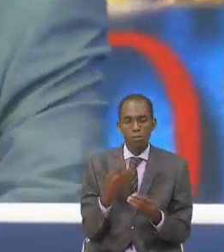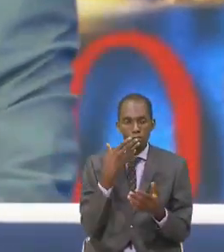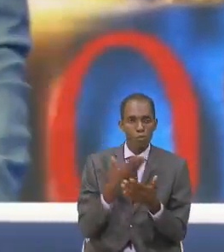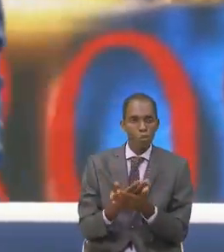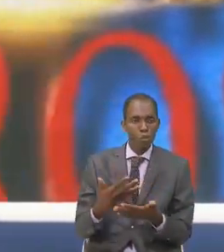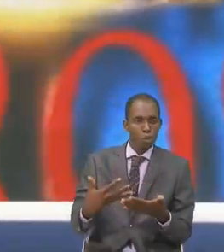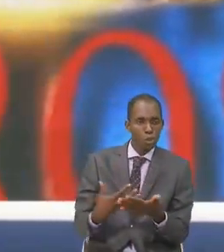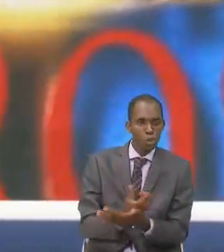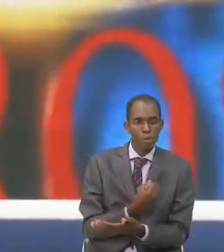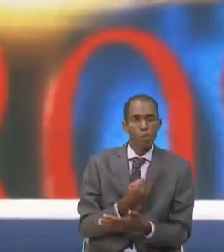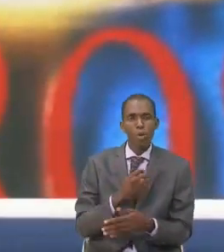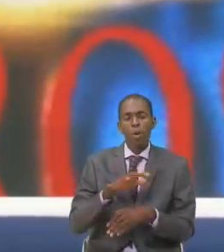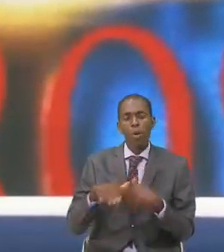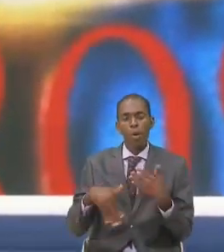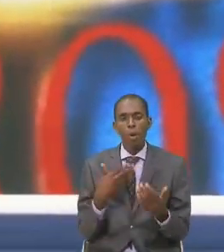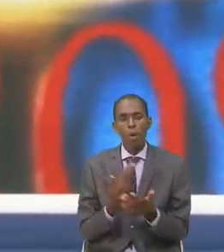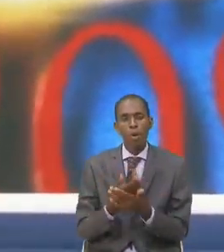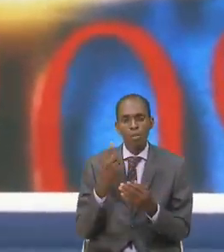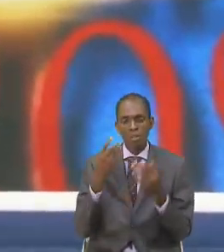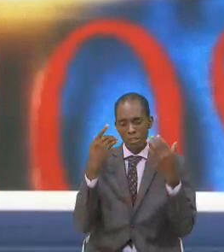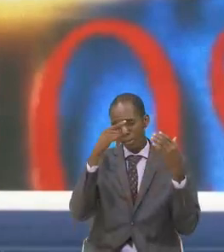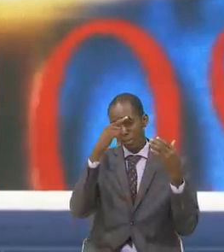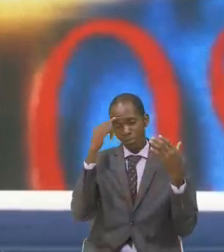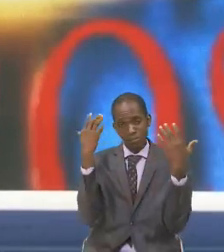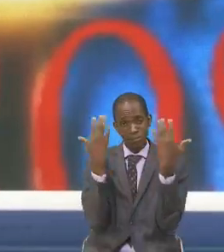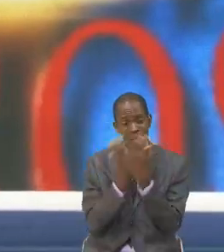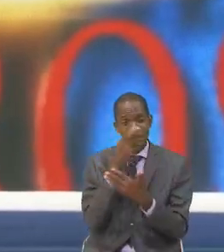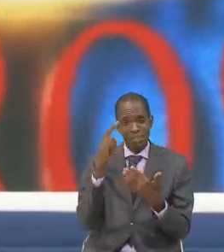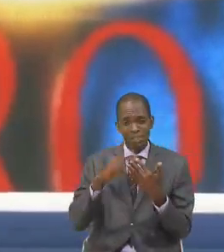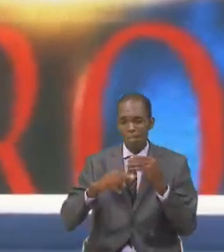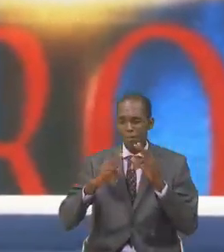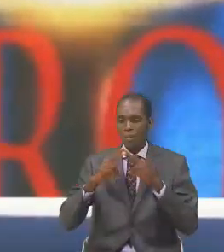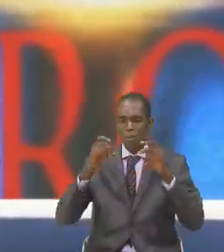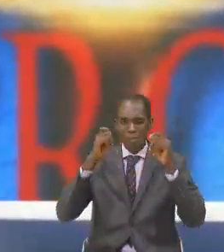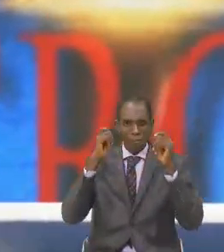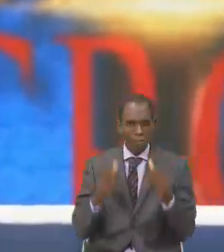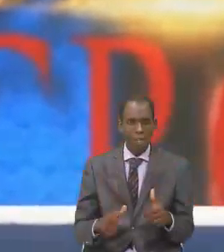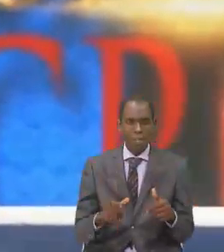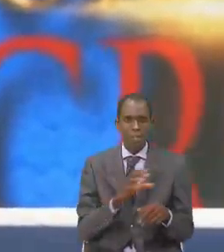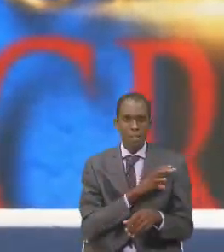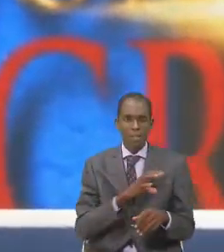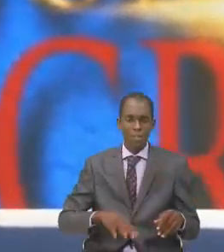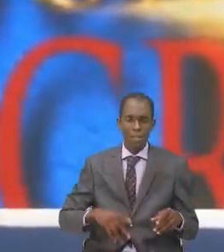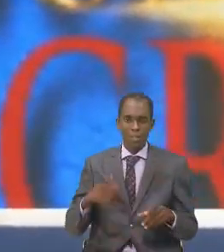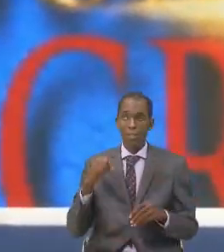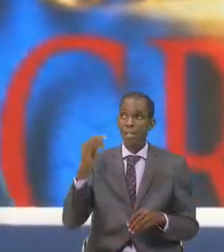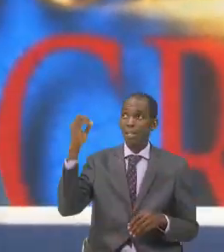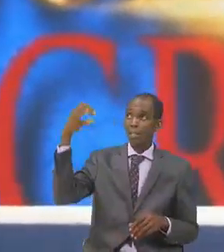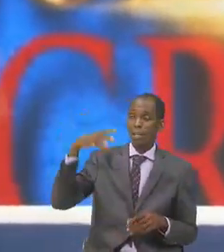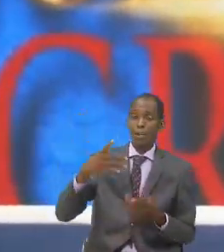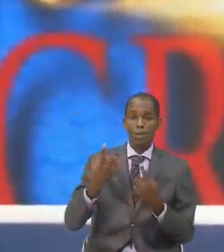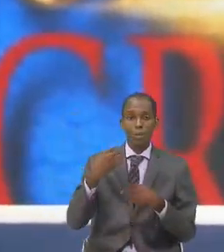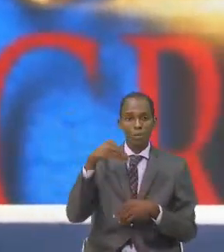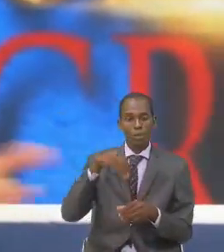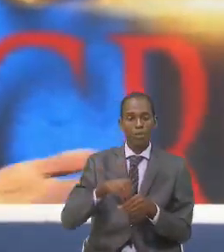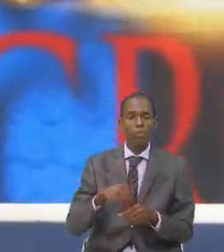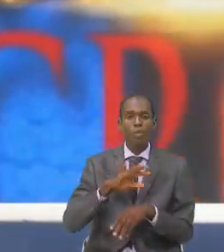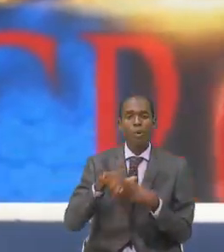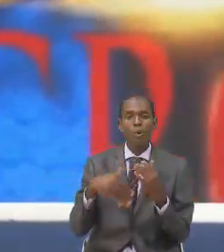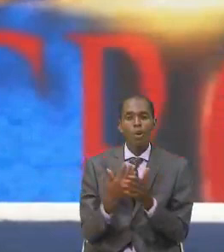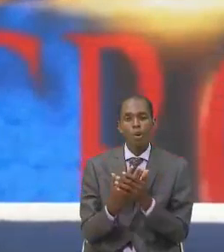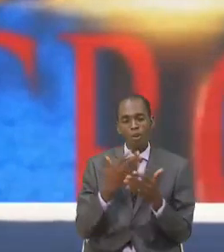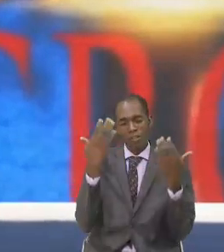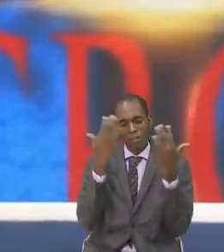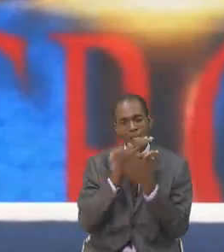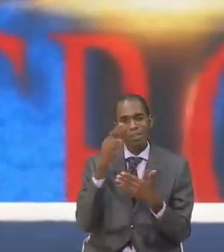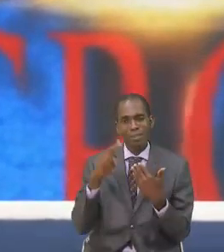you come to Christ, as you hear the good news, all the darkness instantaneously, immediately, Christ